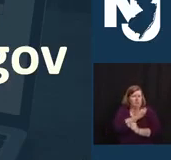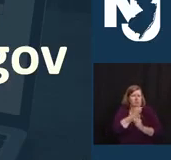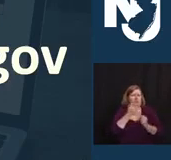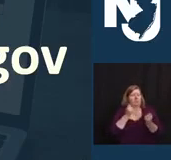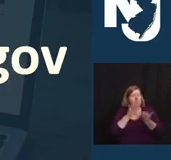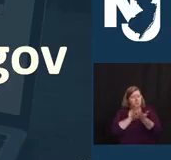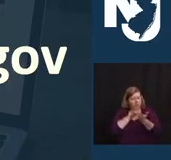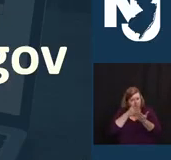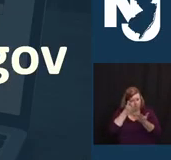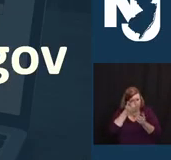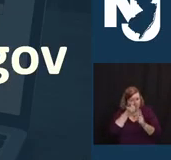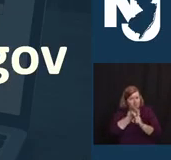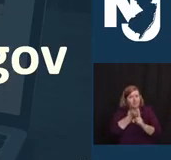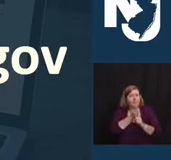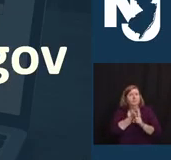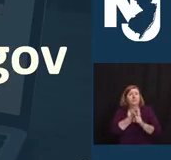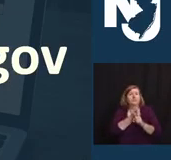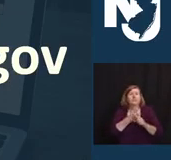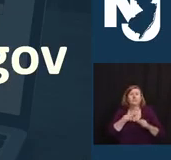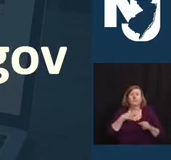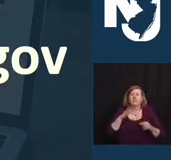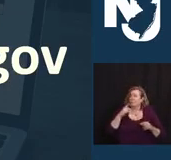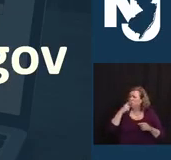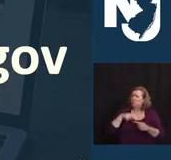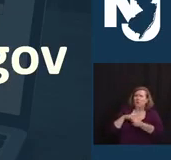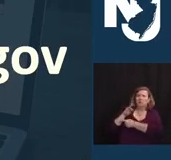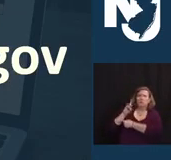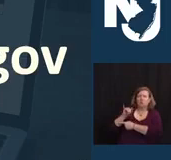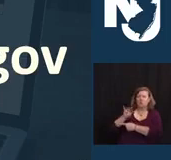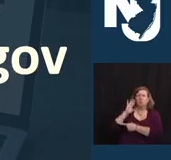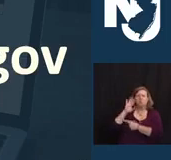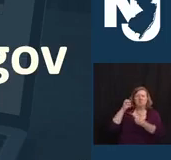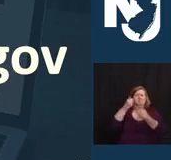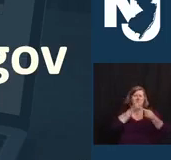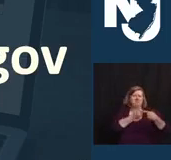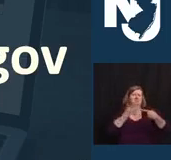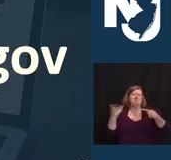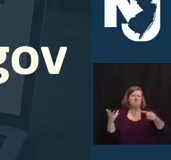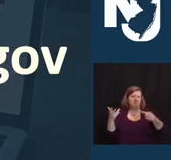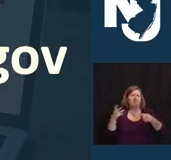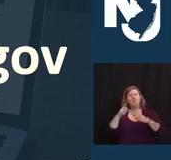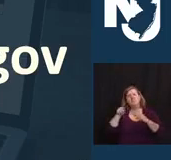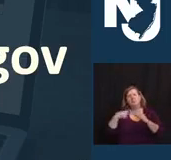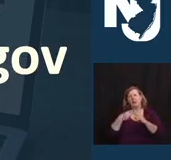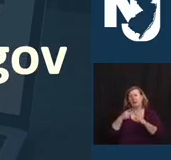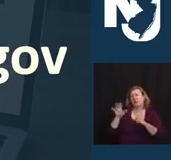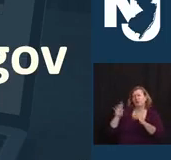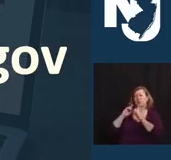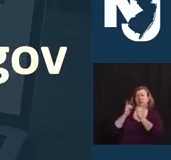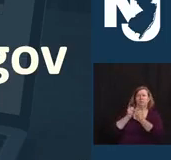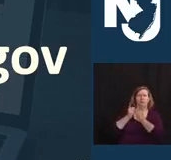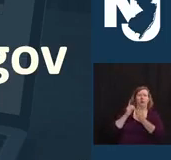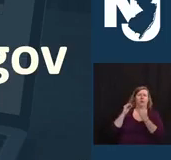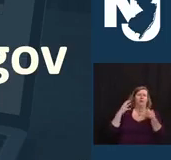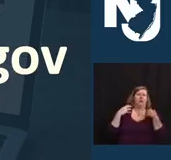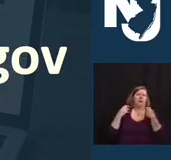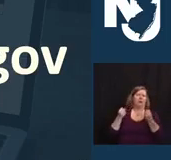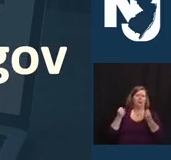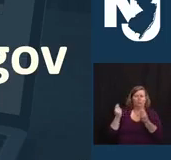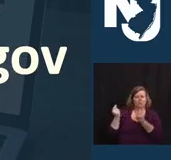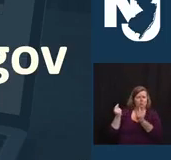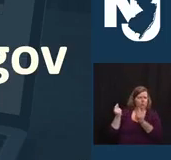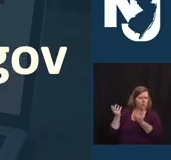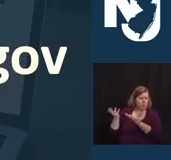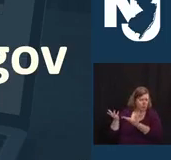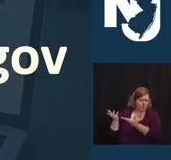I will ask, if it's okay with her, Judy, to speak further to the work of the department in light of the CDC and FDA recommendation and